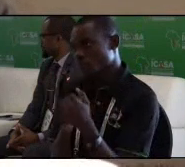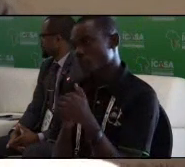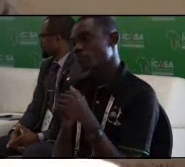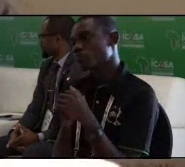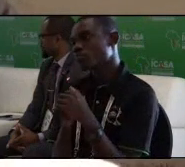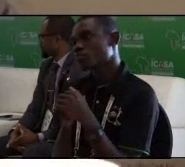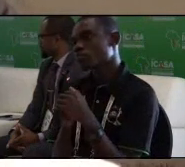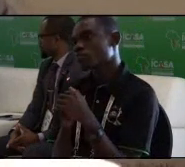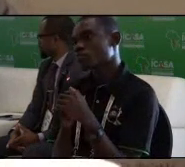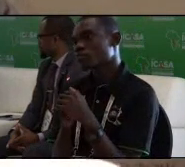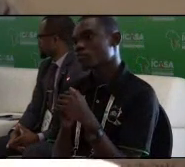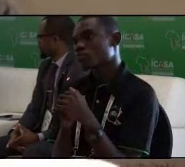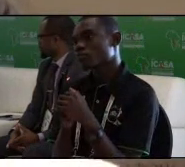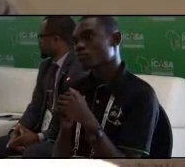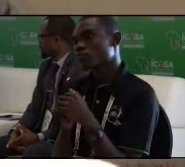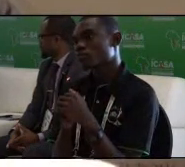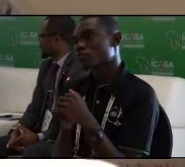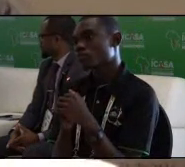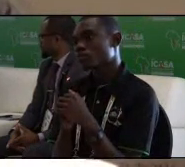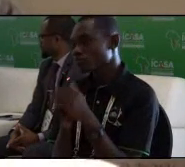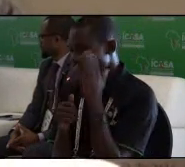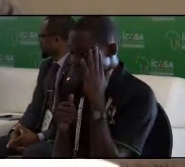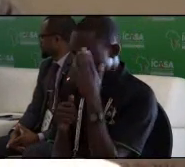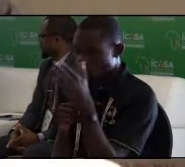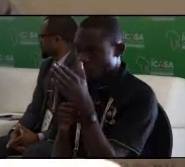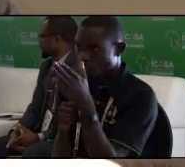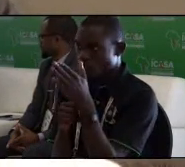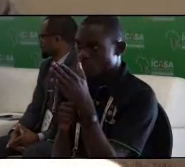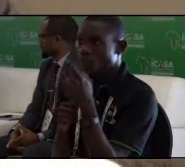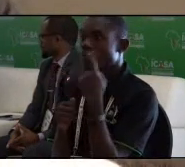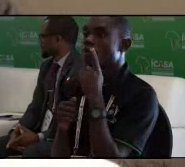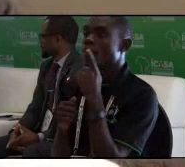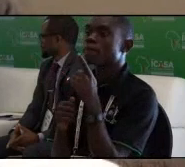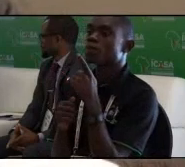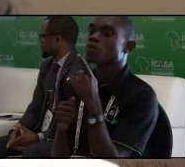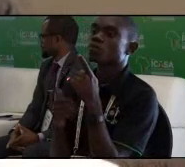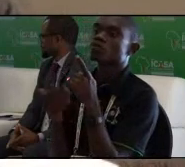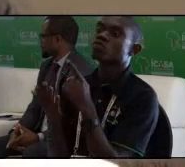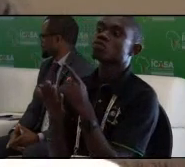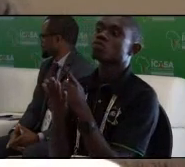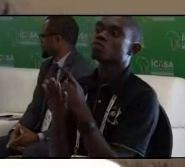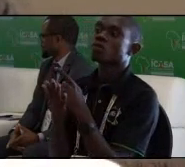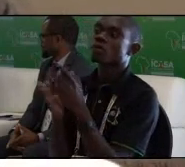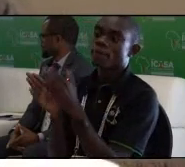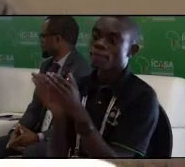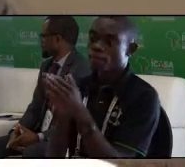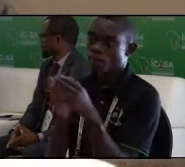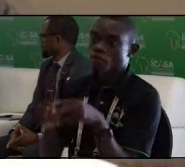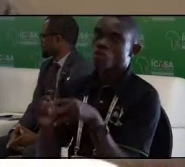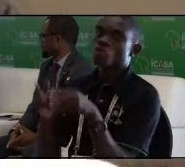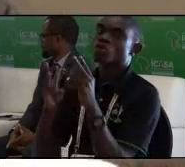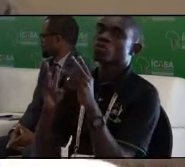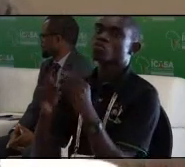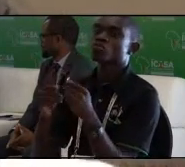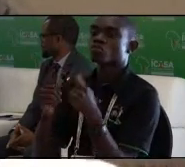another day. So I think we need to be deliberate, do a bit of implementation science, ask